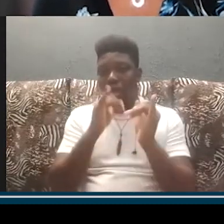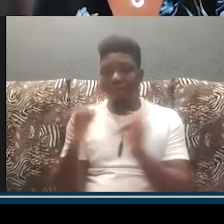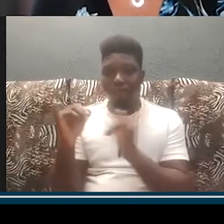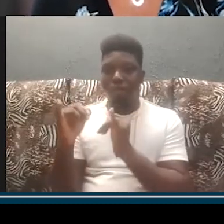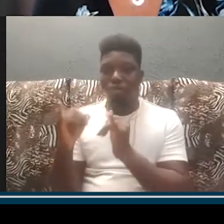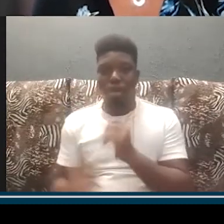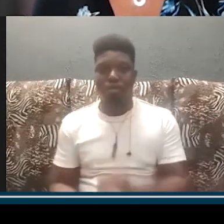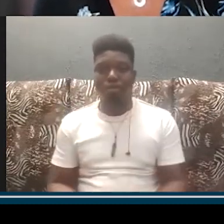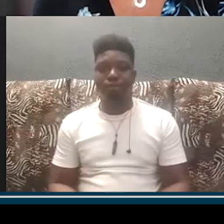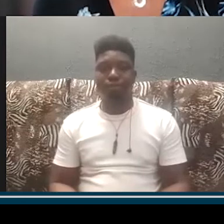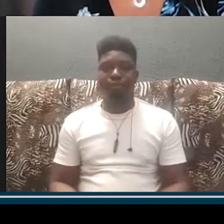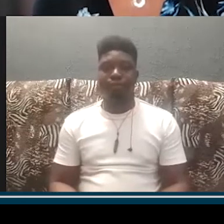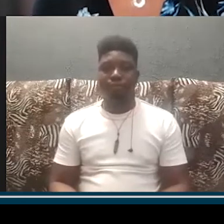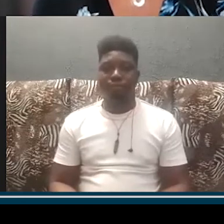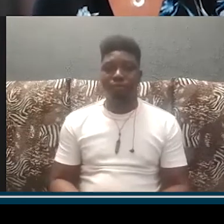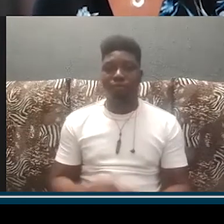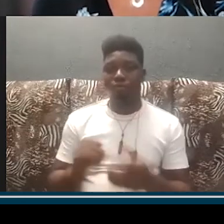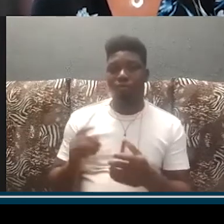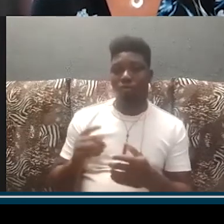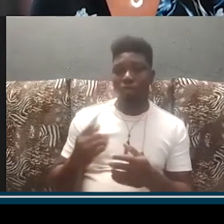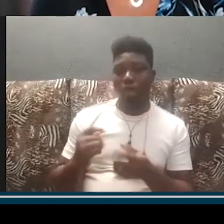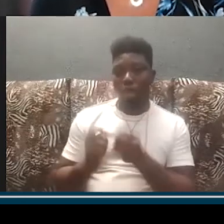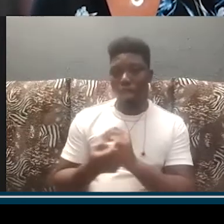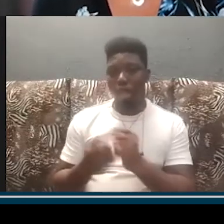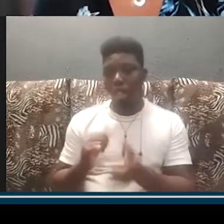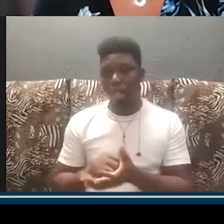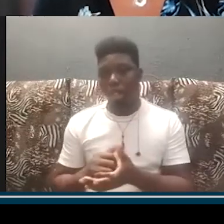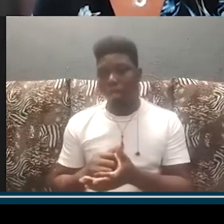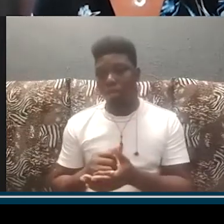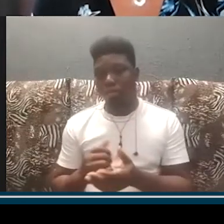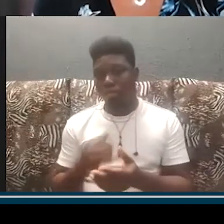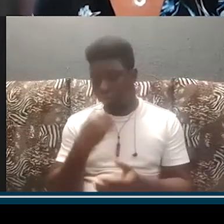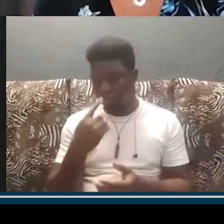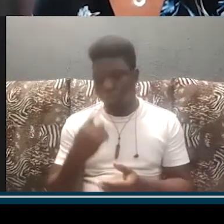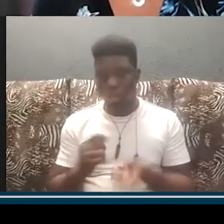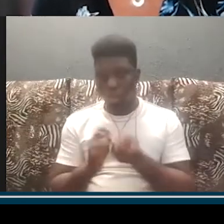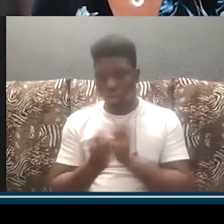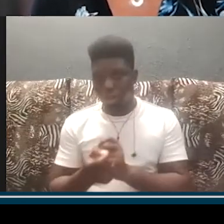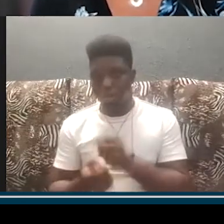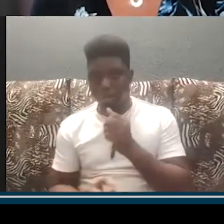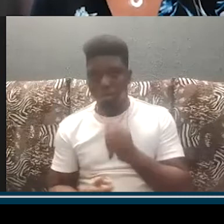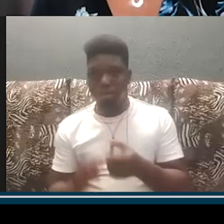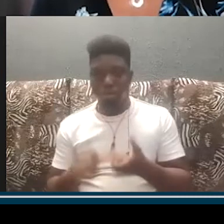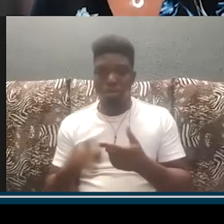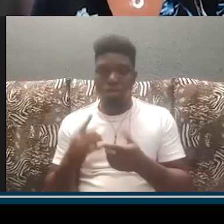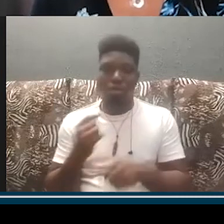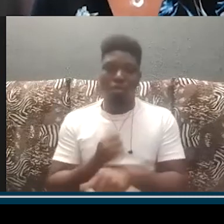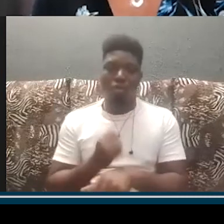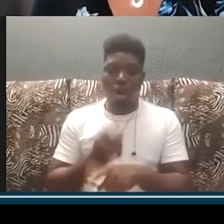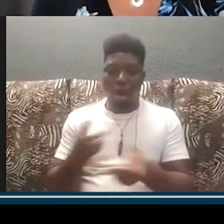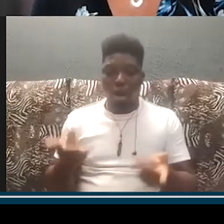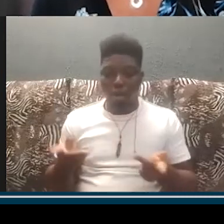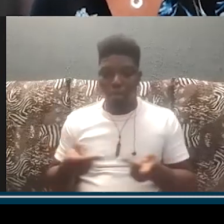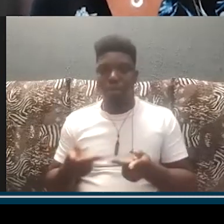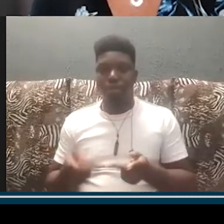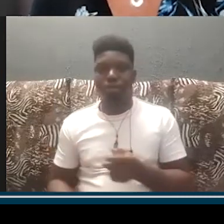right? The changes that we're contemplating. It's about changing it so that the workplace and the larger community is better too, right?